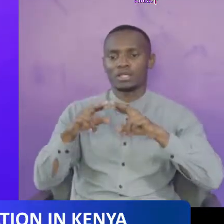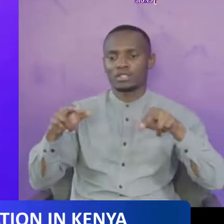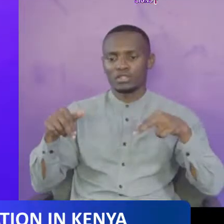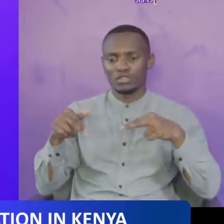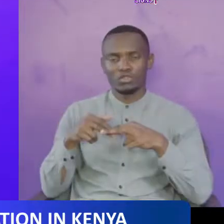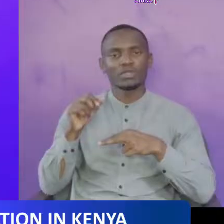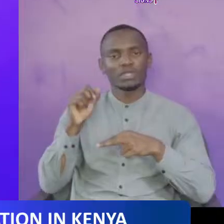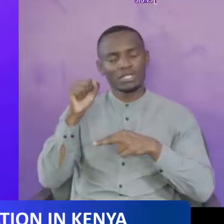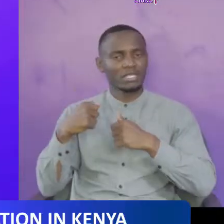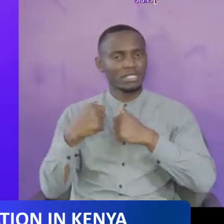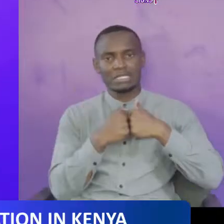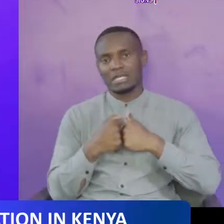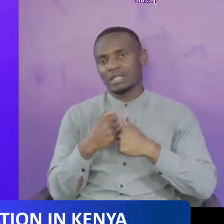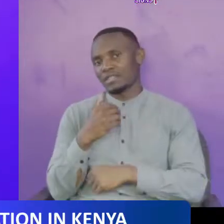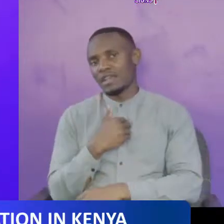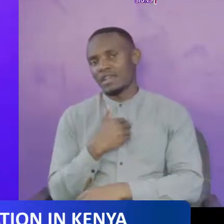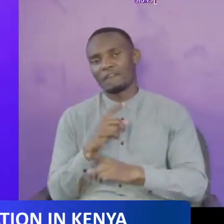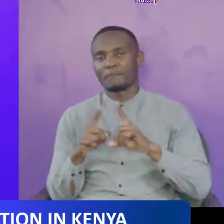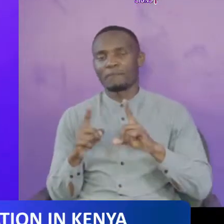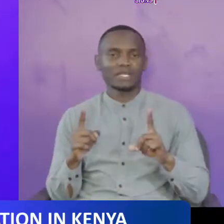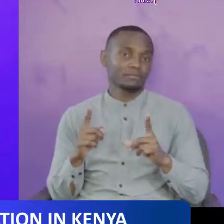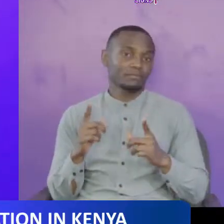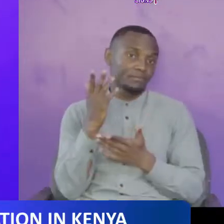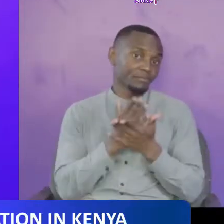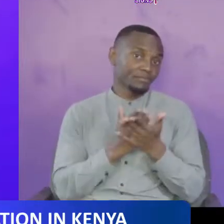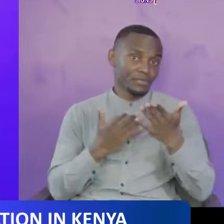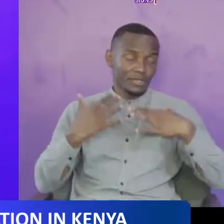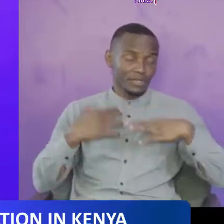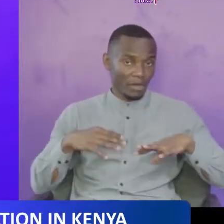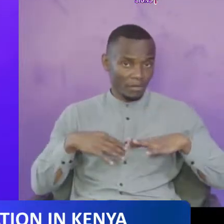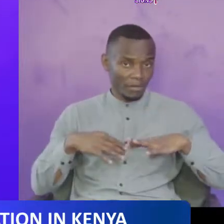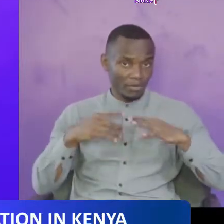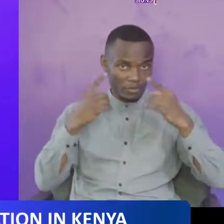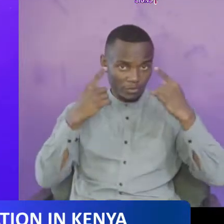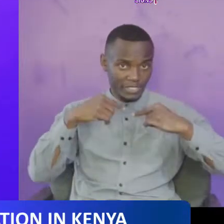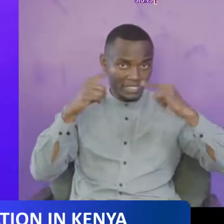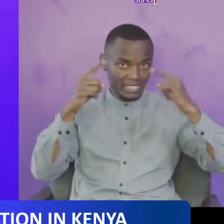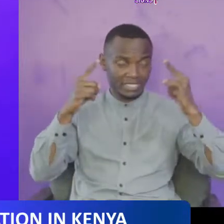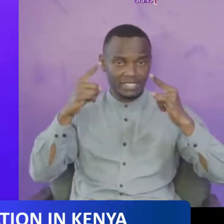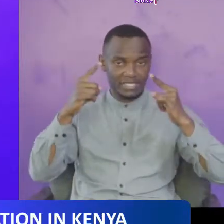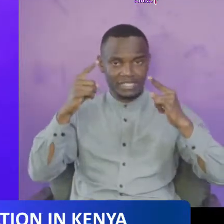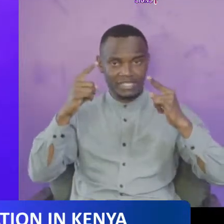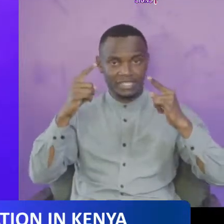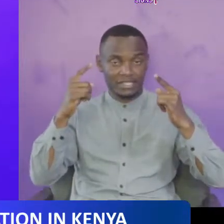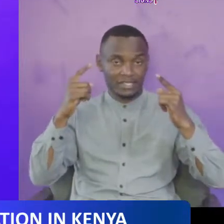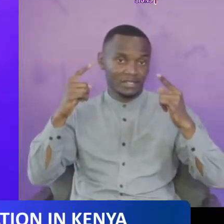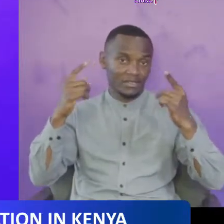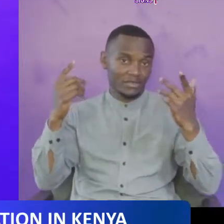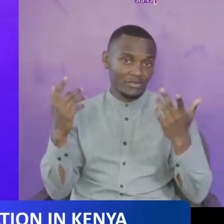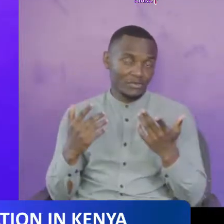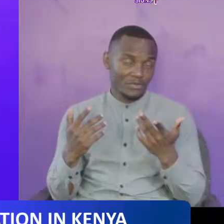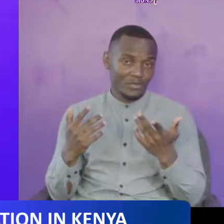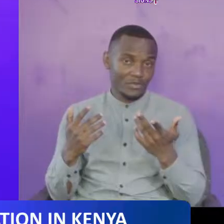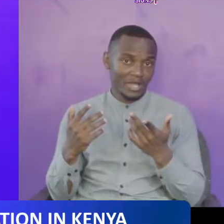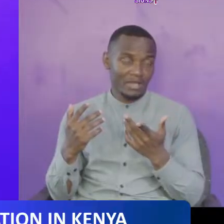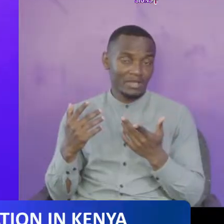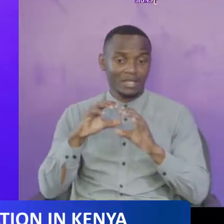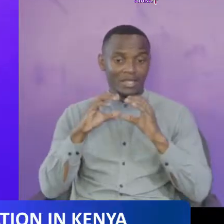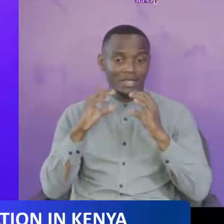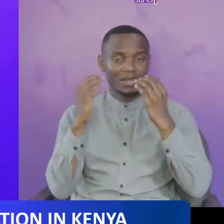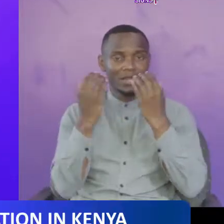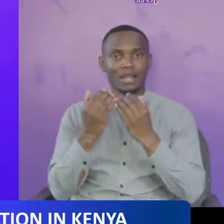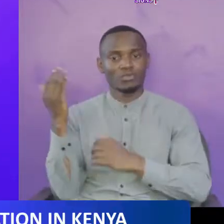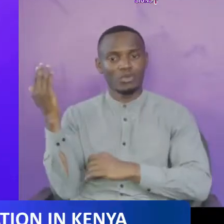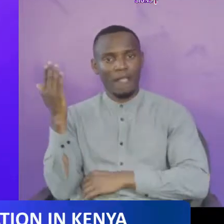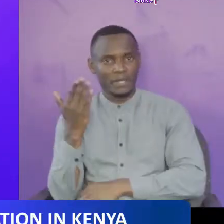but you can say, there are some people who thrive in classroom presenting, and you want them to do that. You want them to